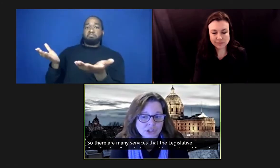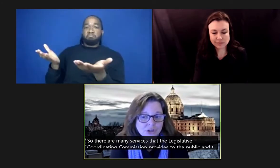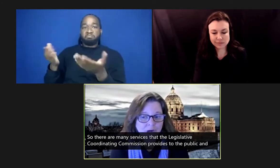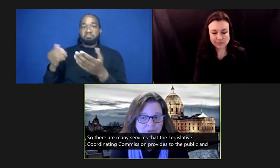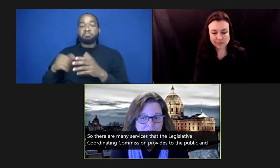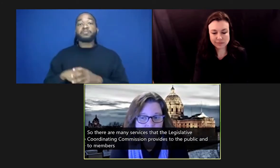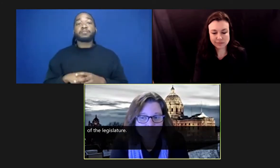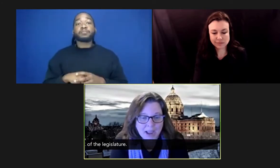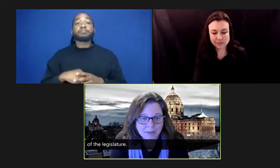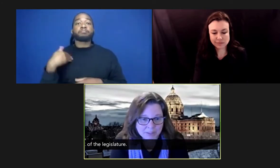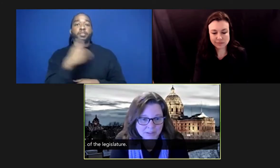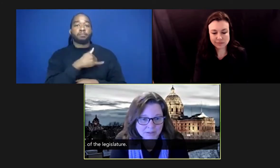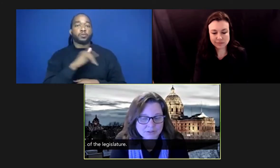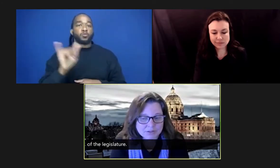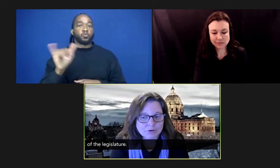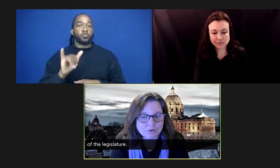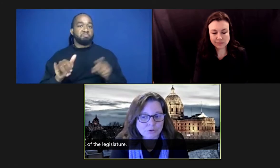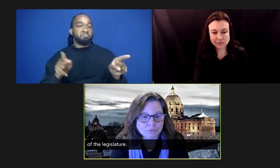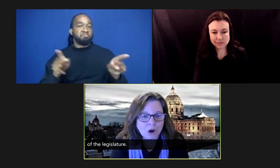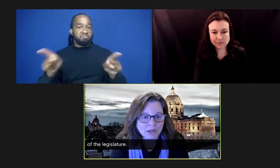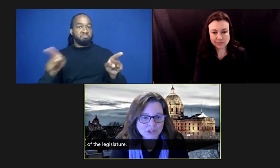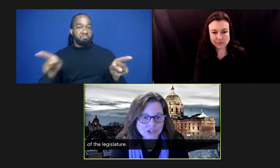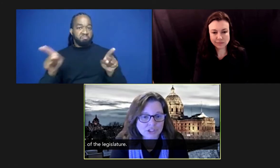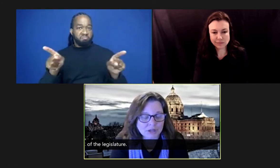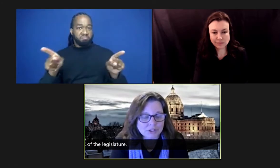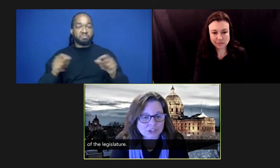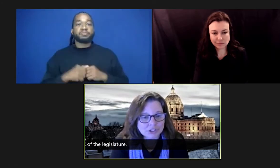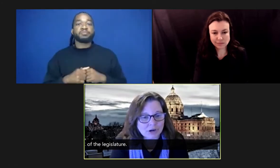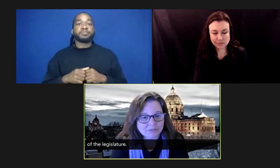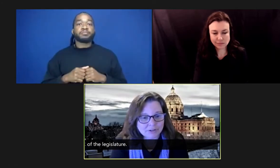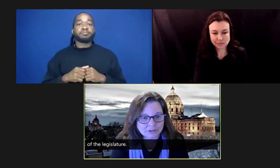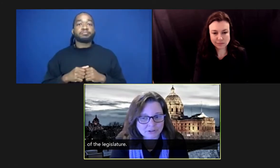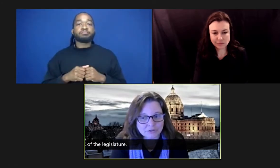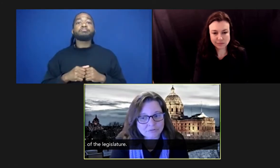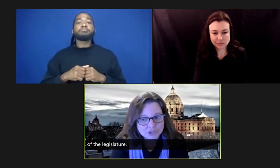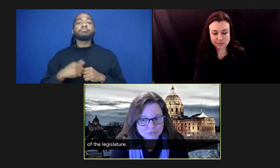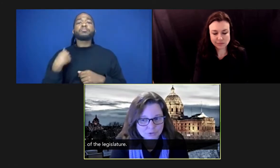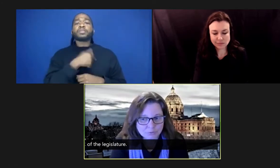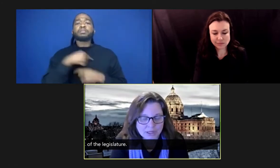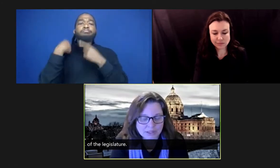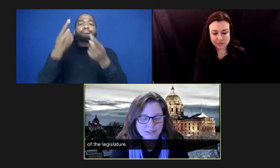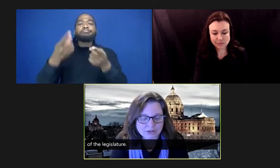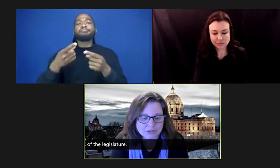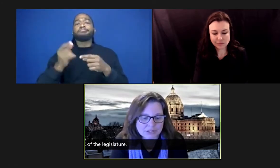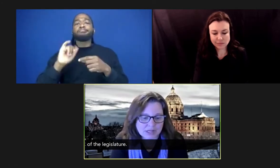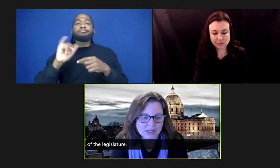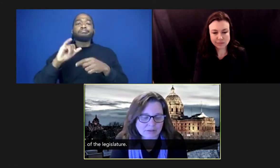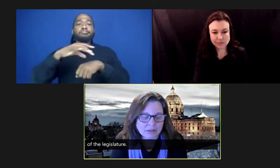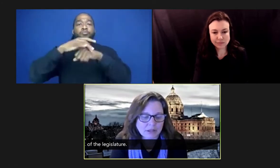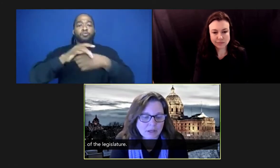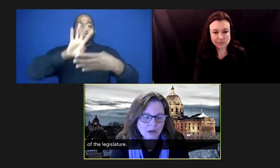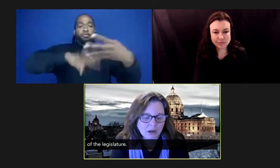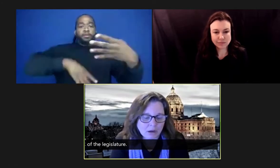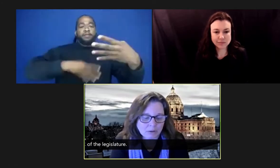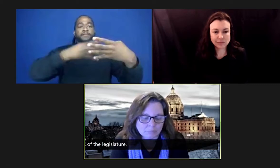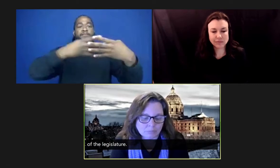the geographical mapping. So if you want a geographical or visual way to